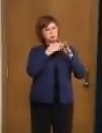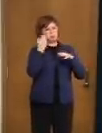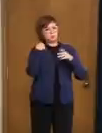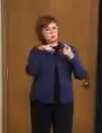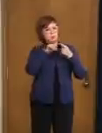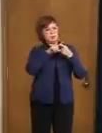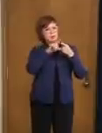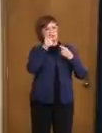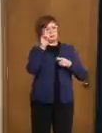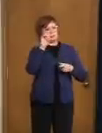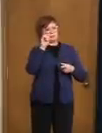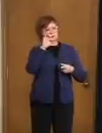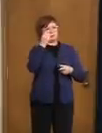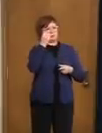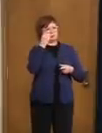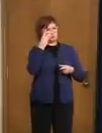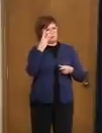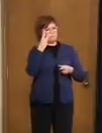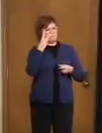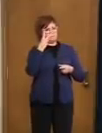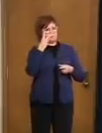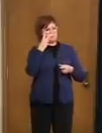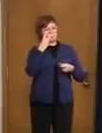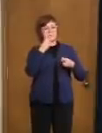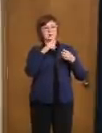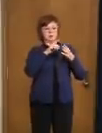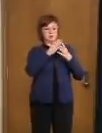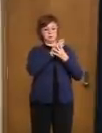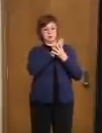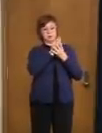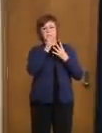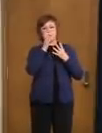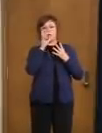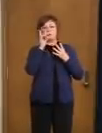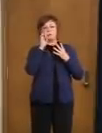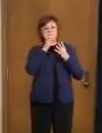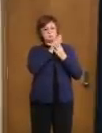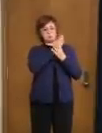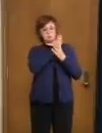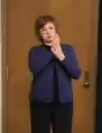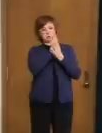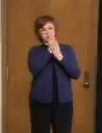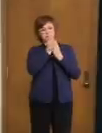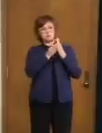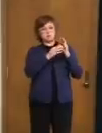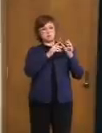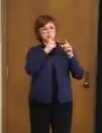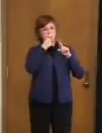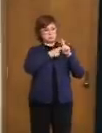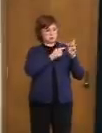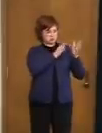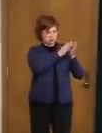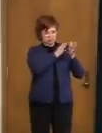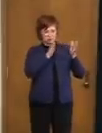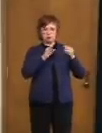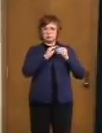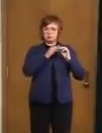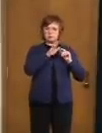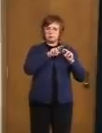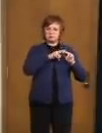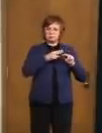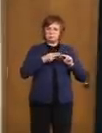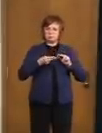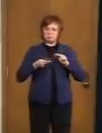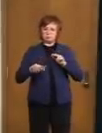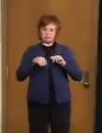very fortunate in many ways throughout the month of December as those the measures that were in place were pushing our numbers down throughout December.